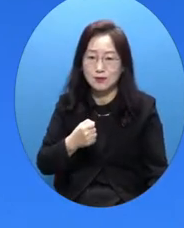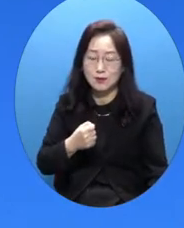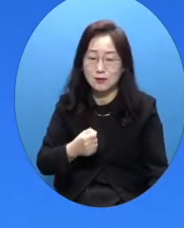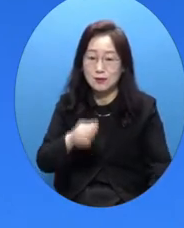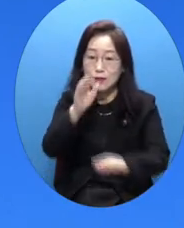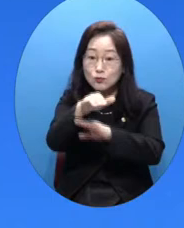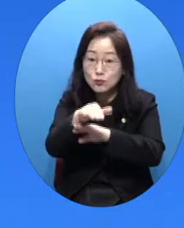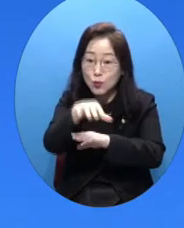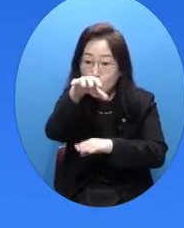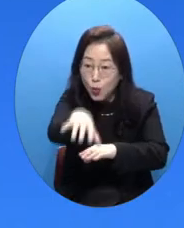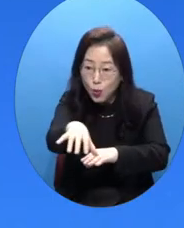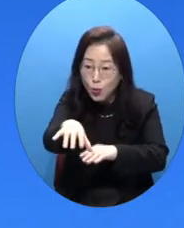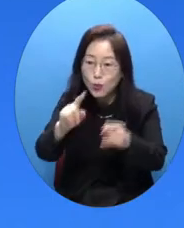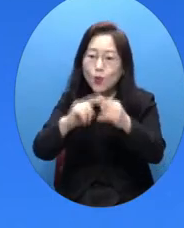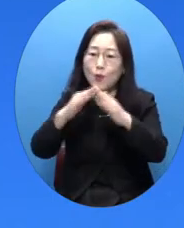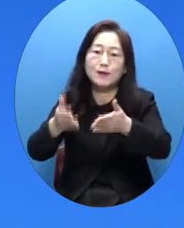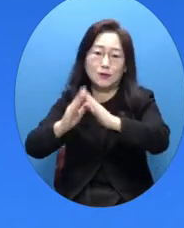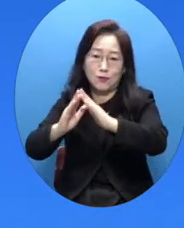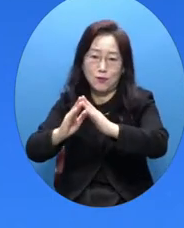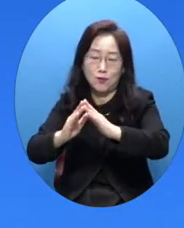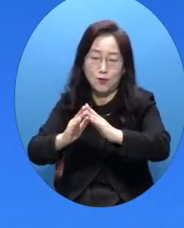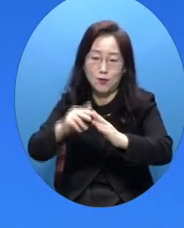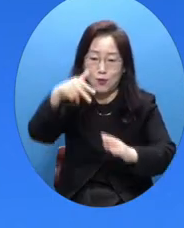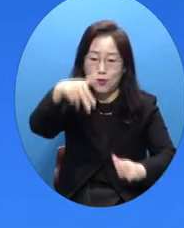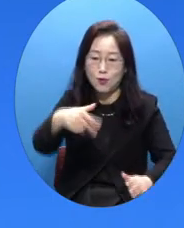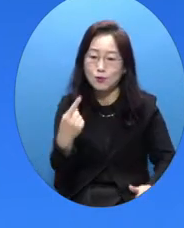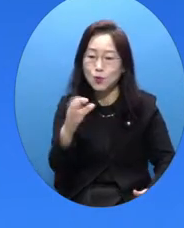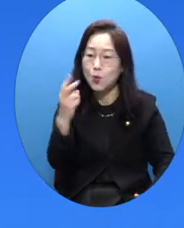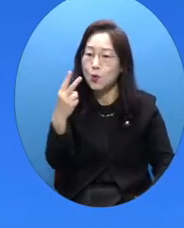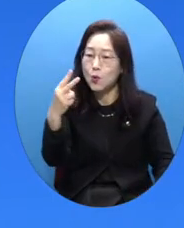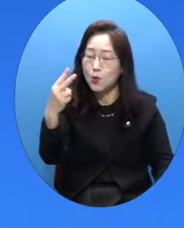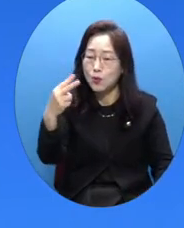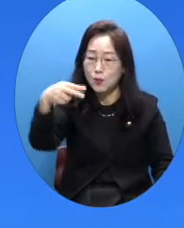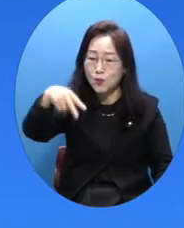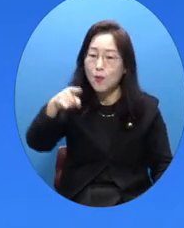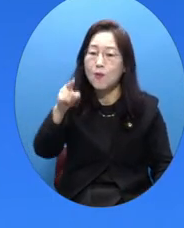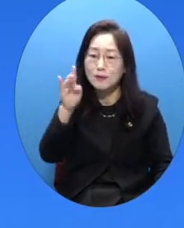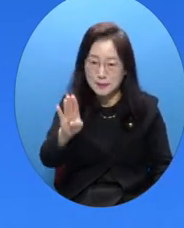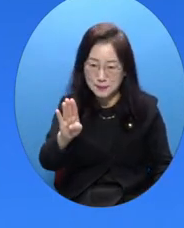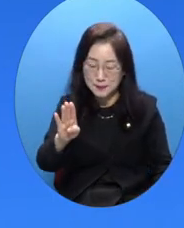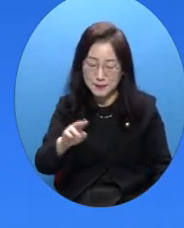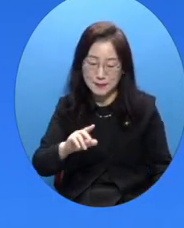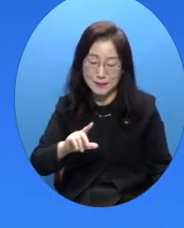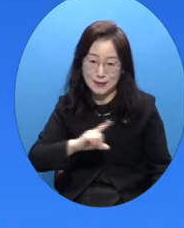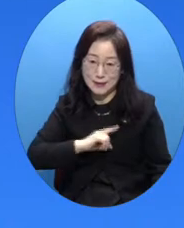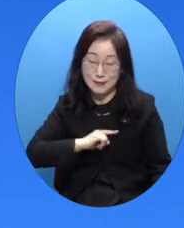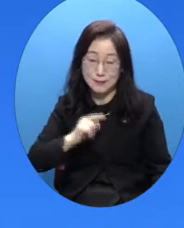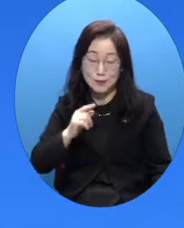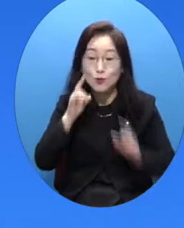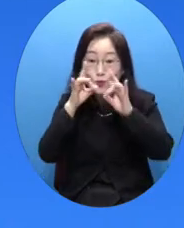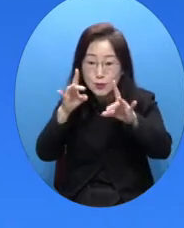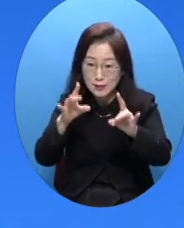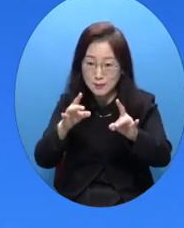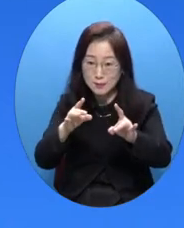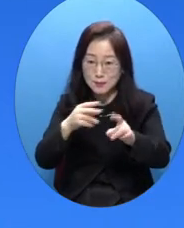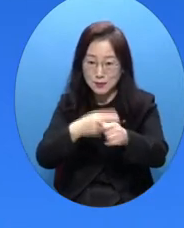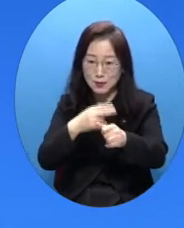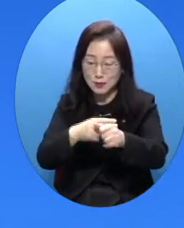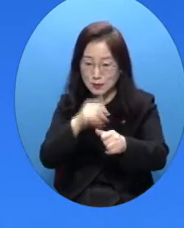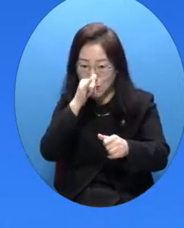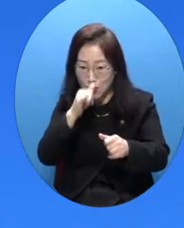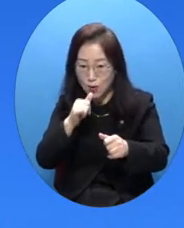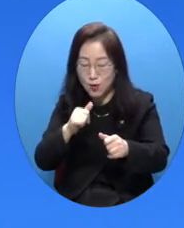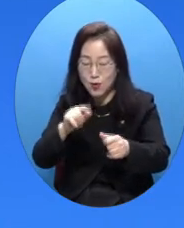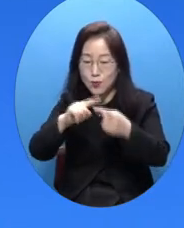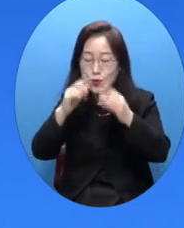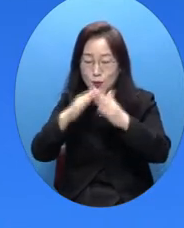had a holy dream and she attended church every Sunday past of the church is the Joseph Cho